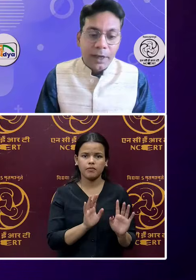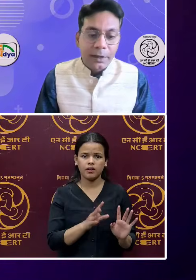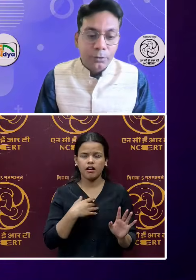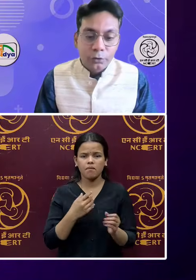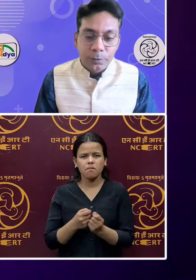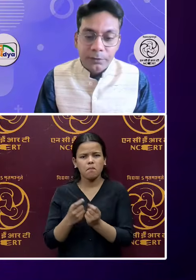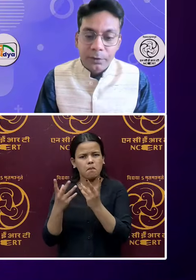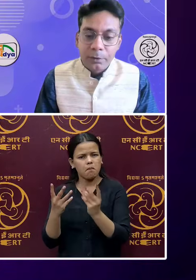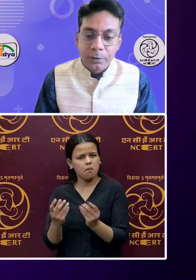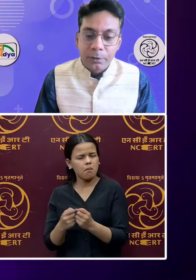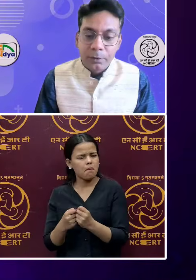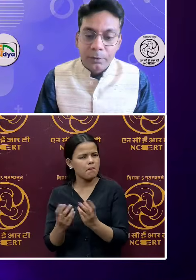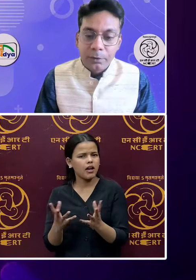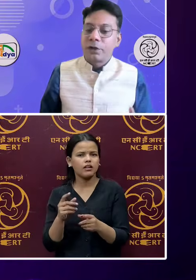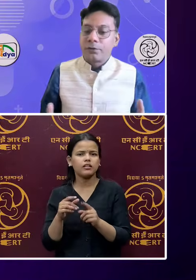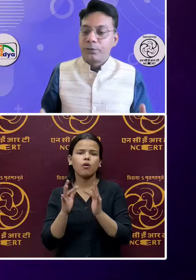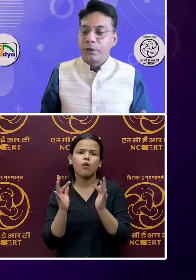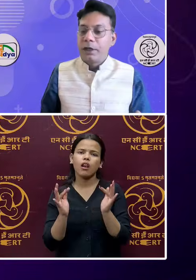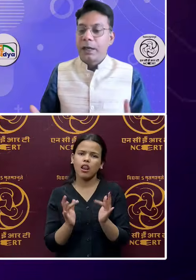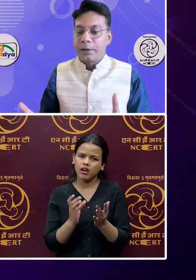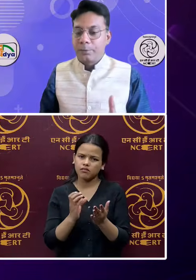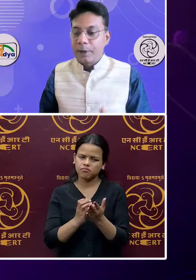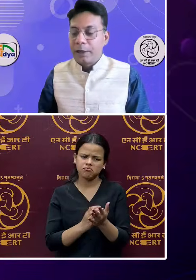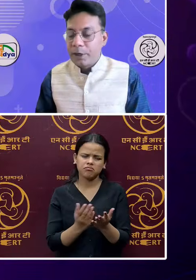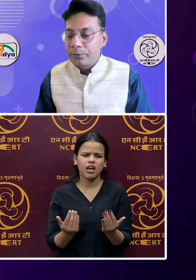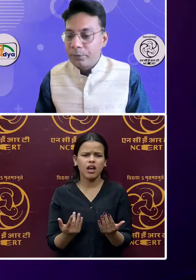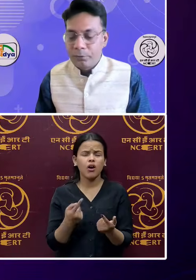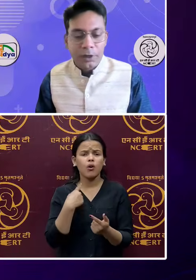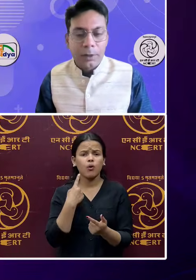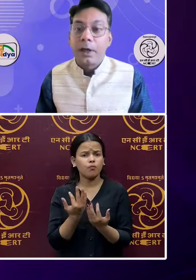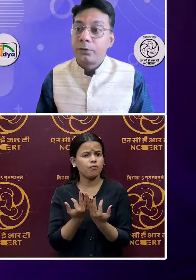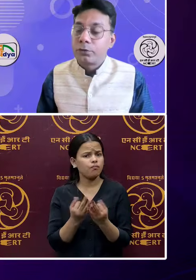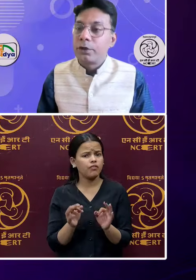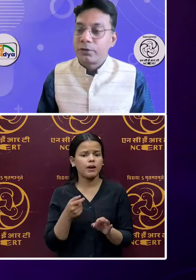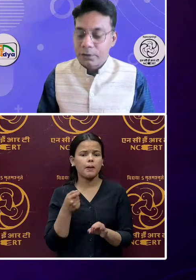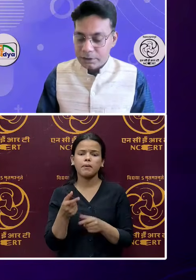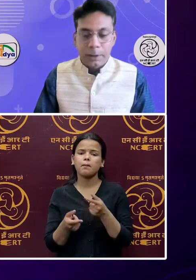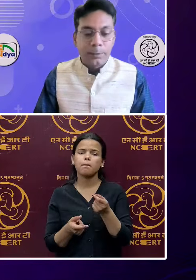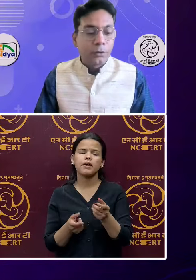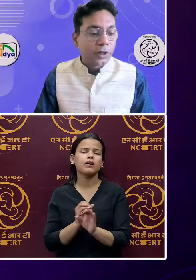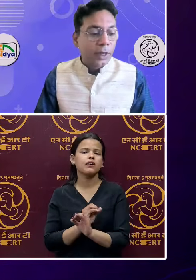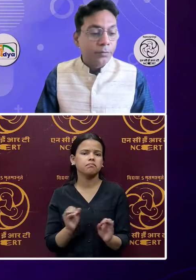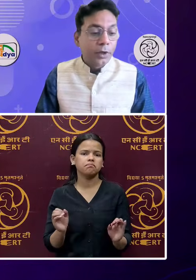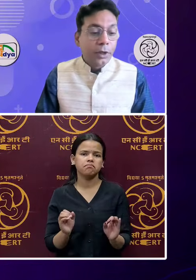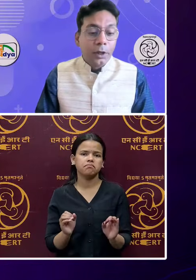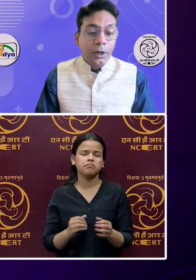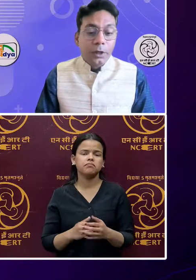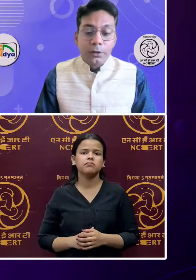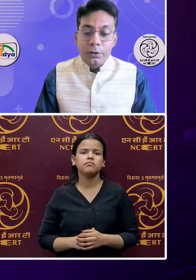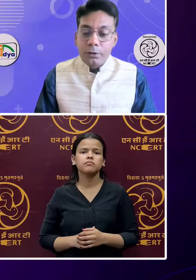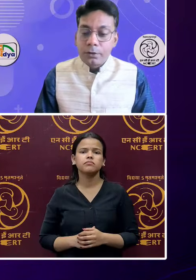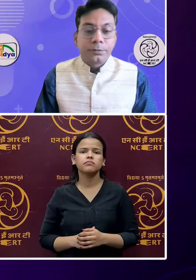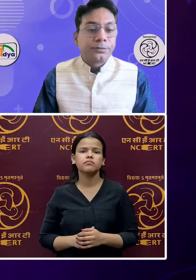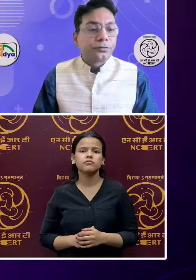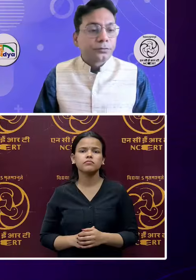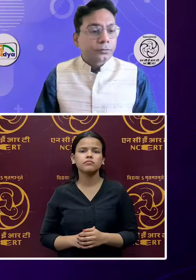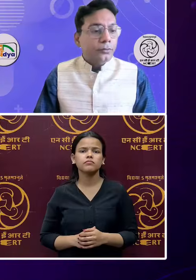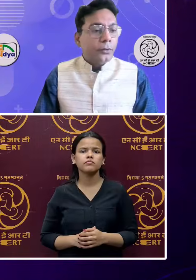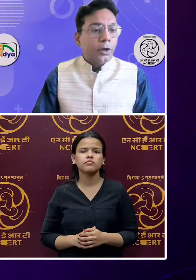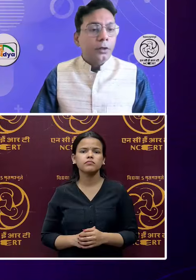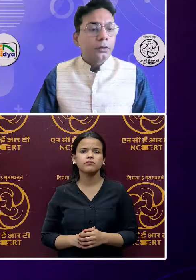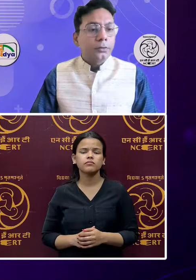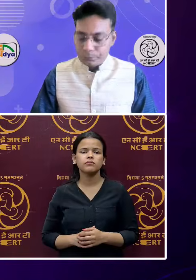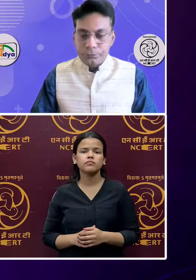many online course platforms available, which are free and paid platform. We have also discussed about them.